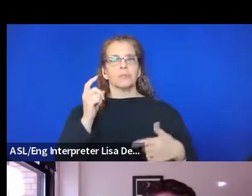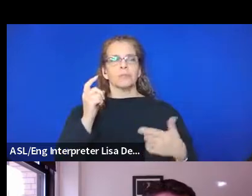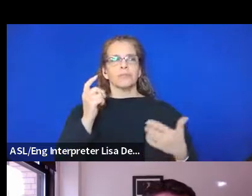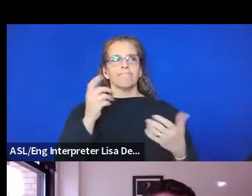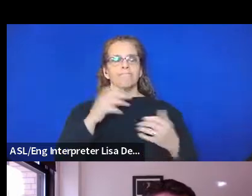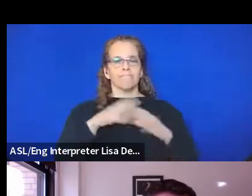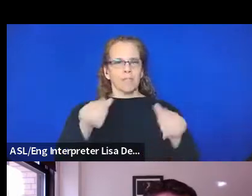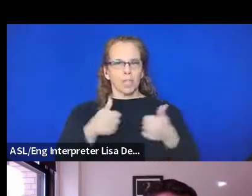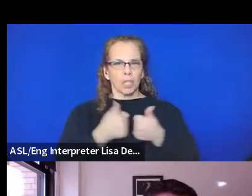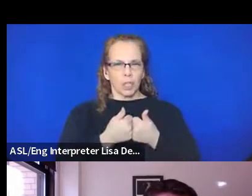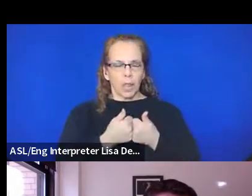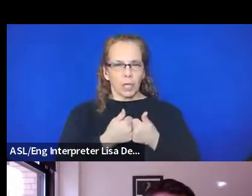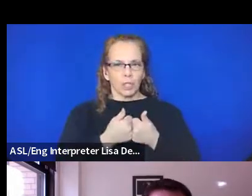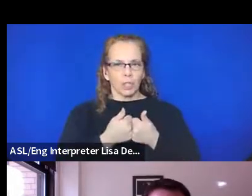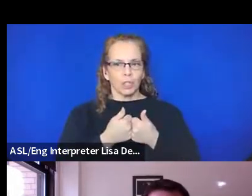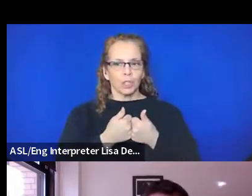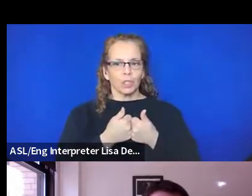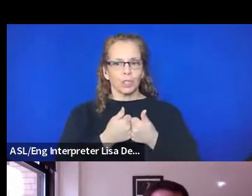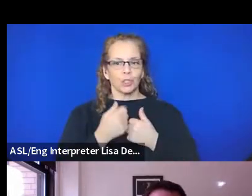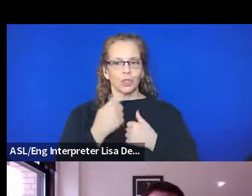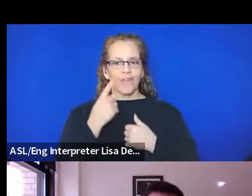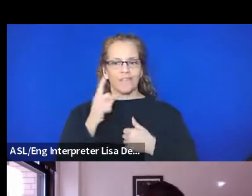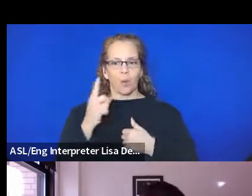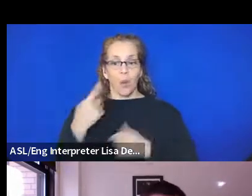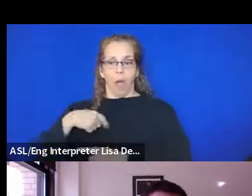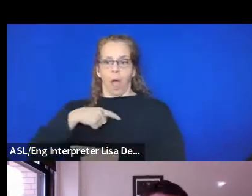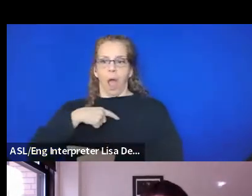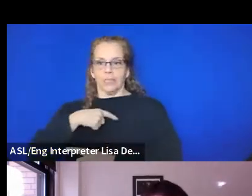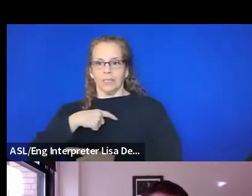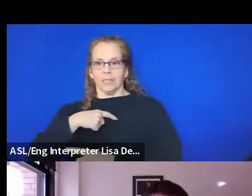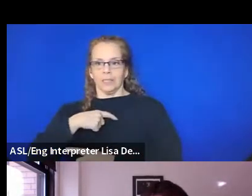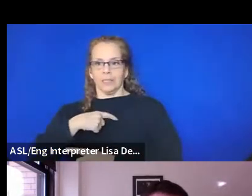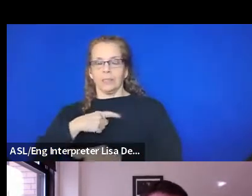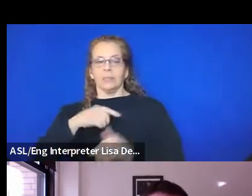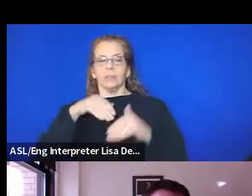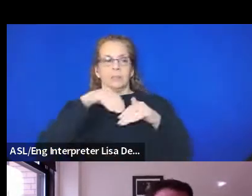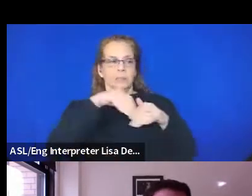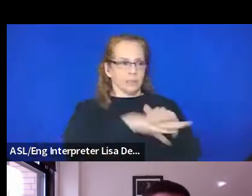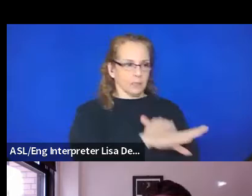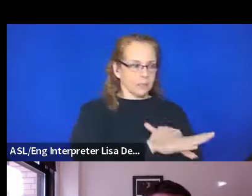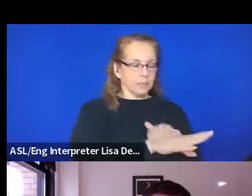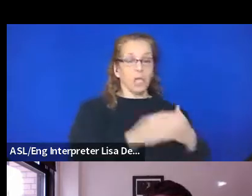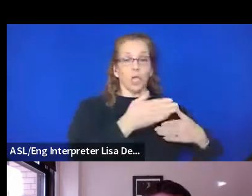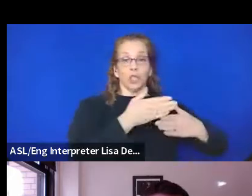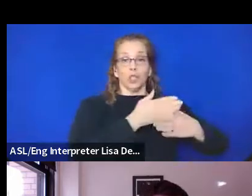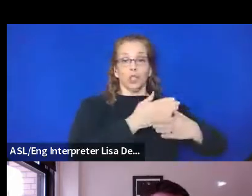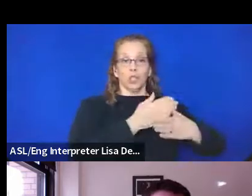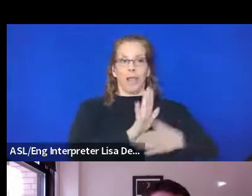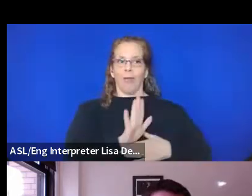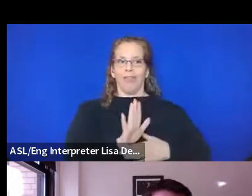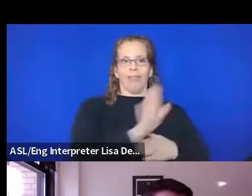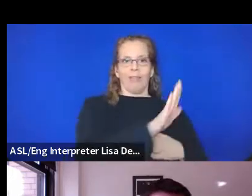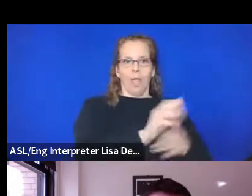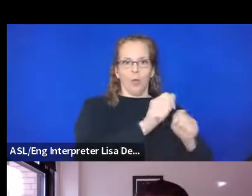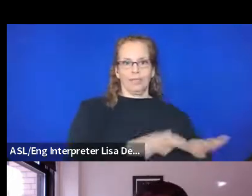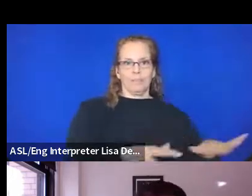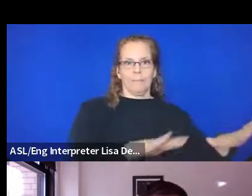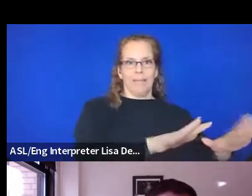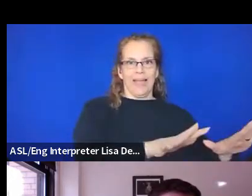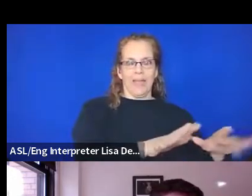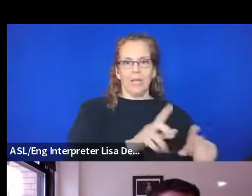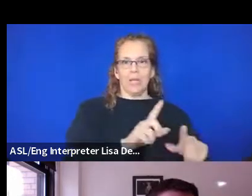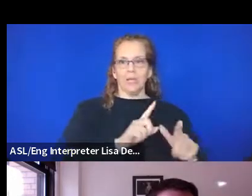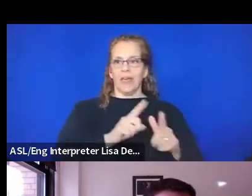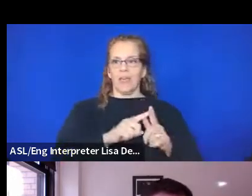for the company coming in and sharing a space with another company to get recognition. And that's not